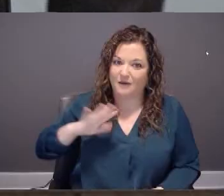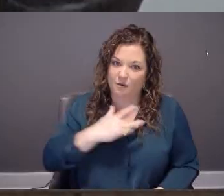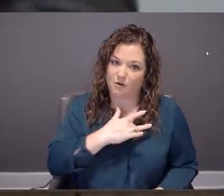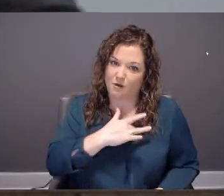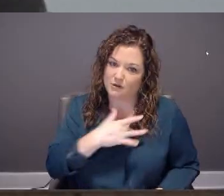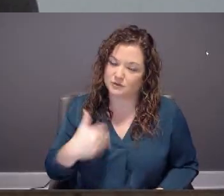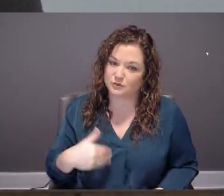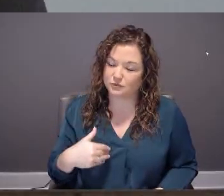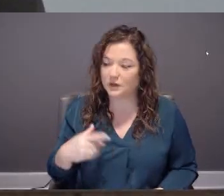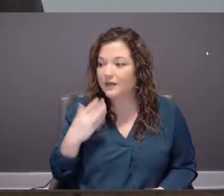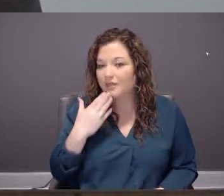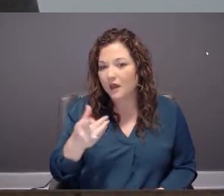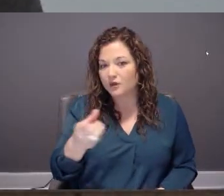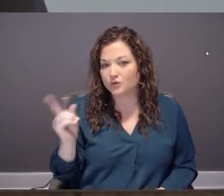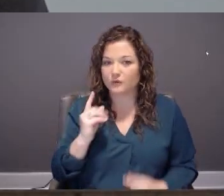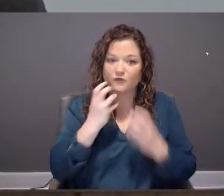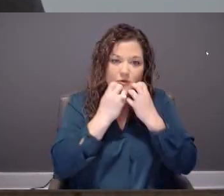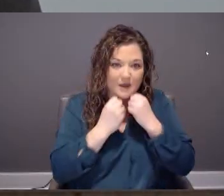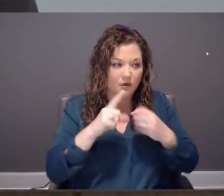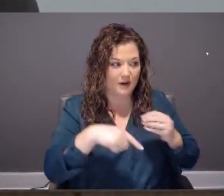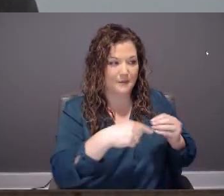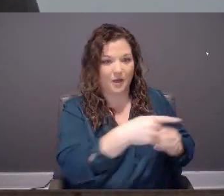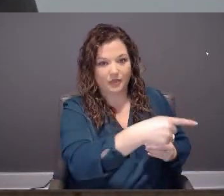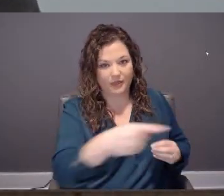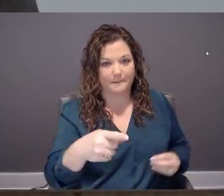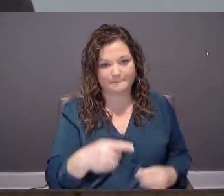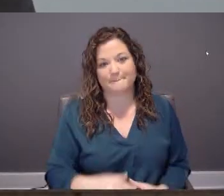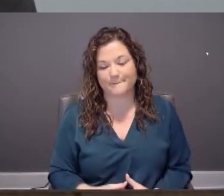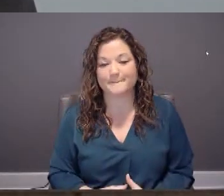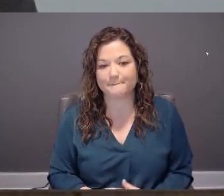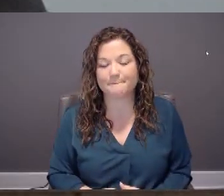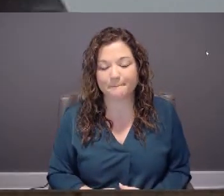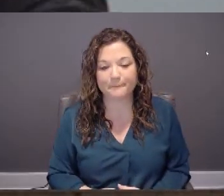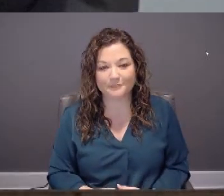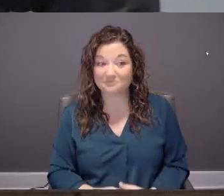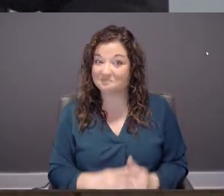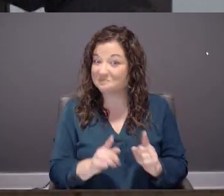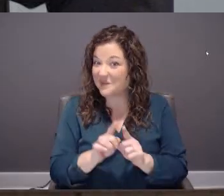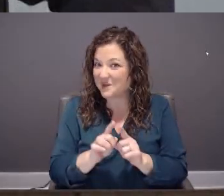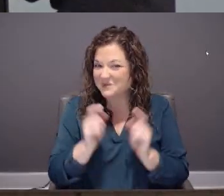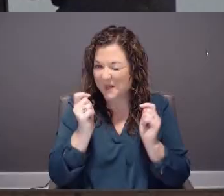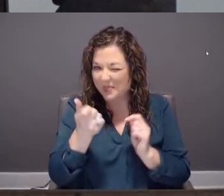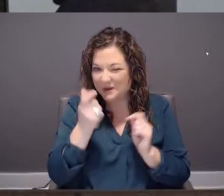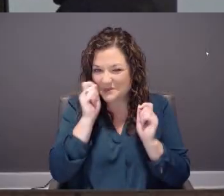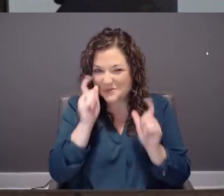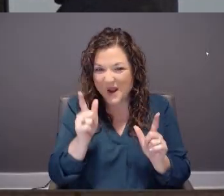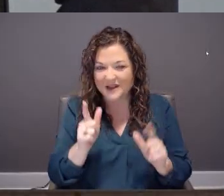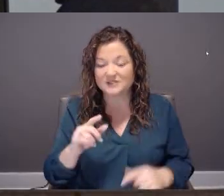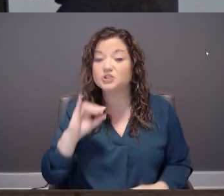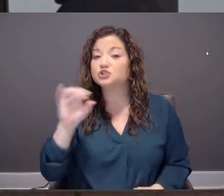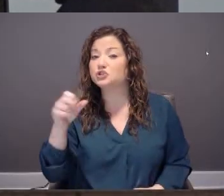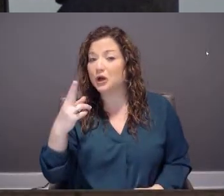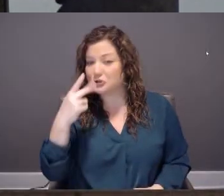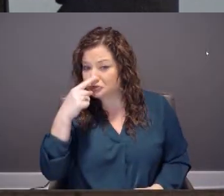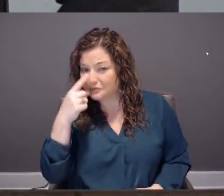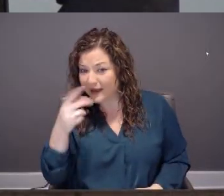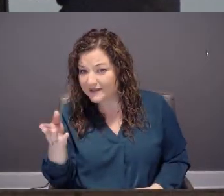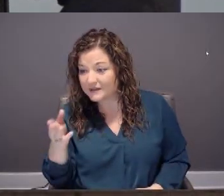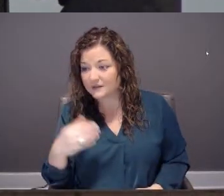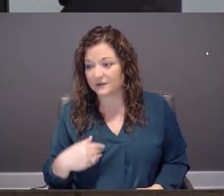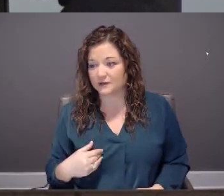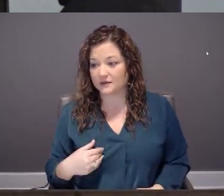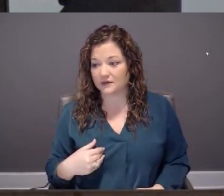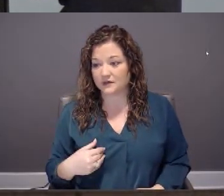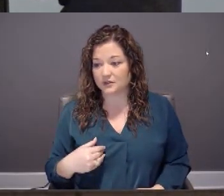these individuals. I also want to, I got a little surprise. Josh, if you don't mind, would like you to